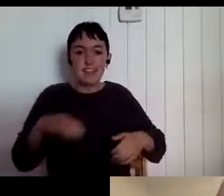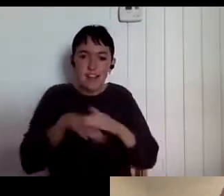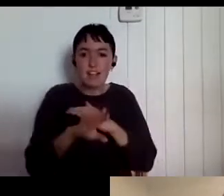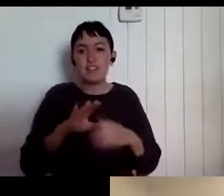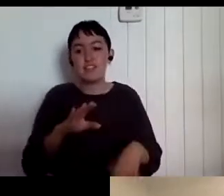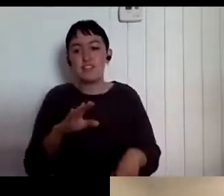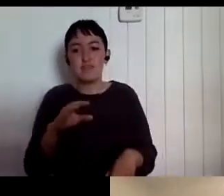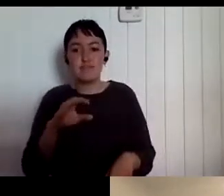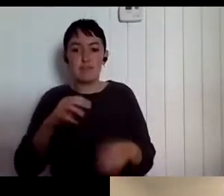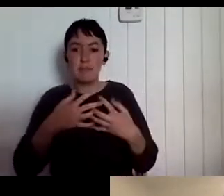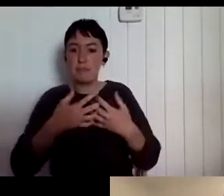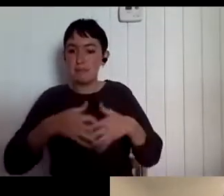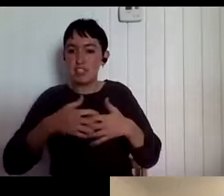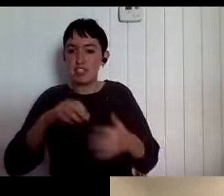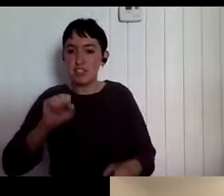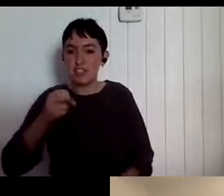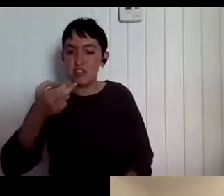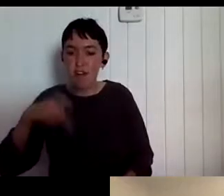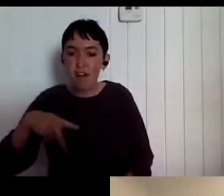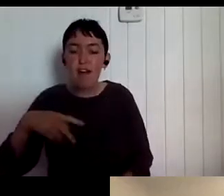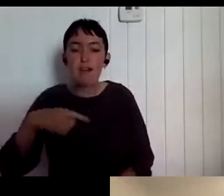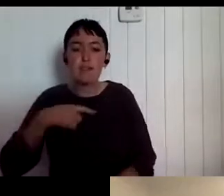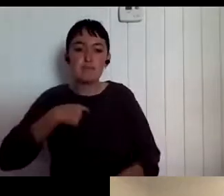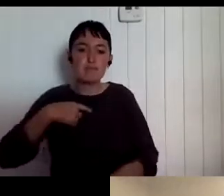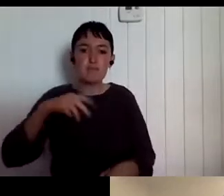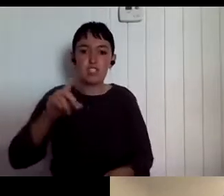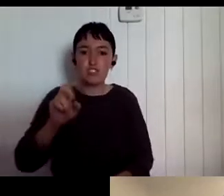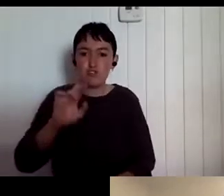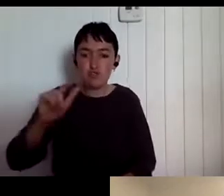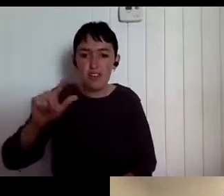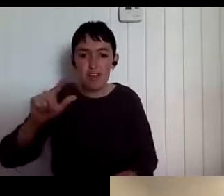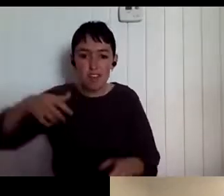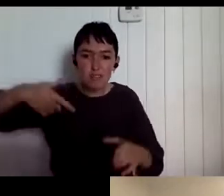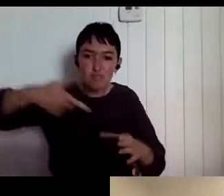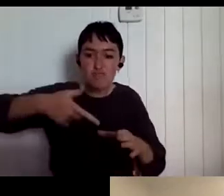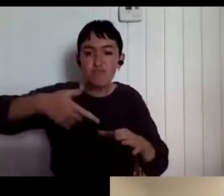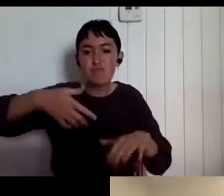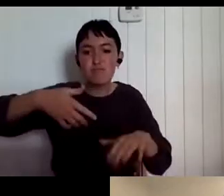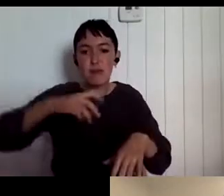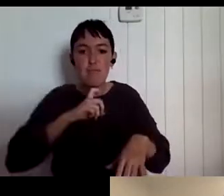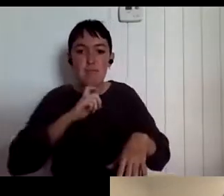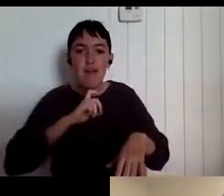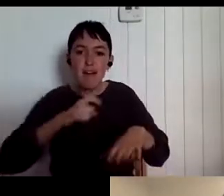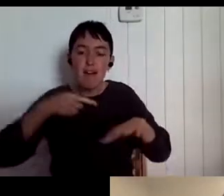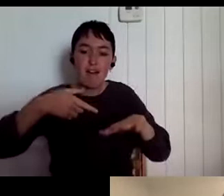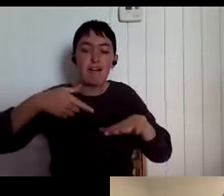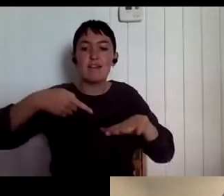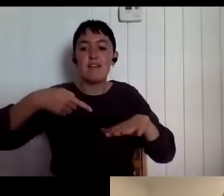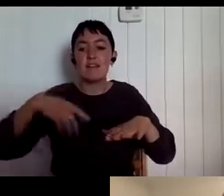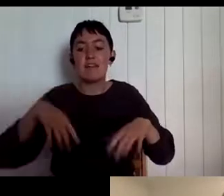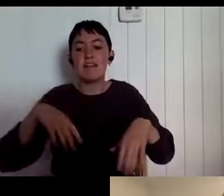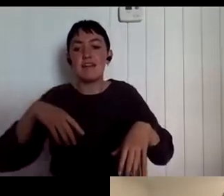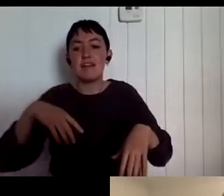I'm doing that kind of machinery stuff. And then there's other days when, you know, I'm putting on the cleanest clothes that I can